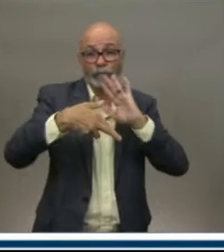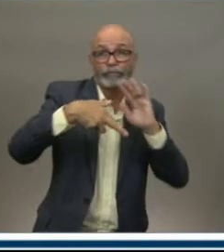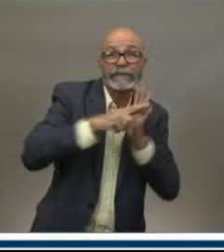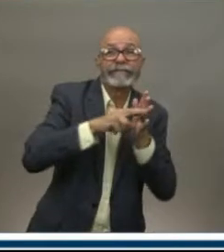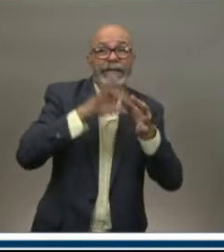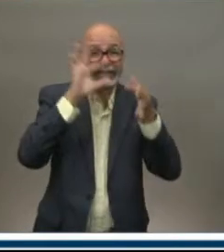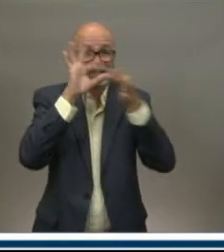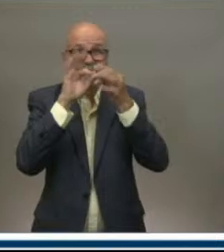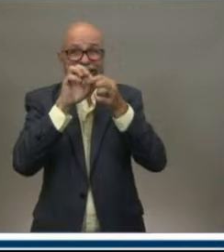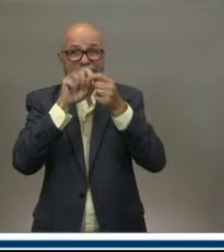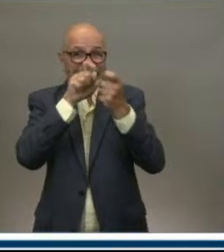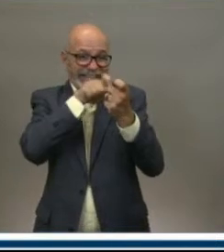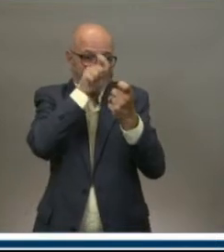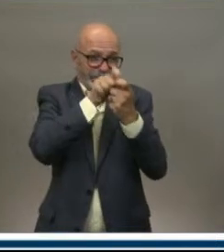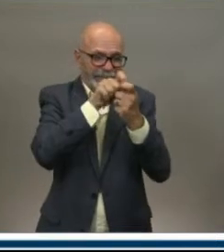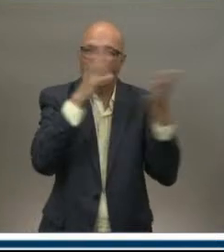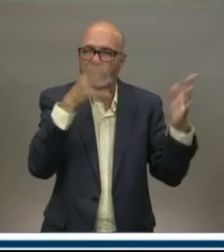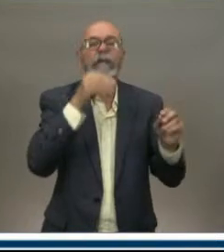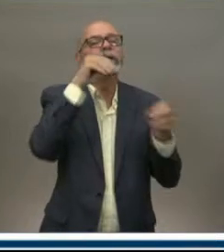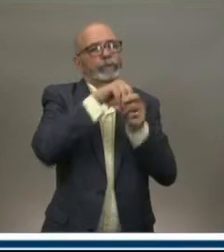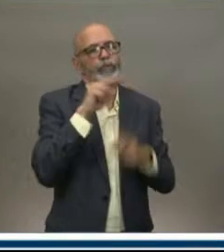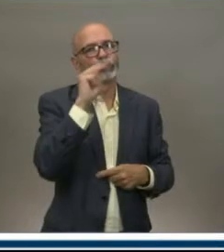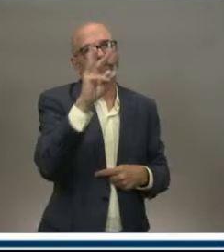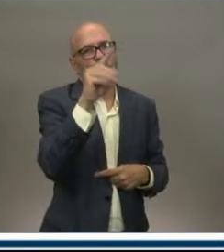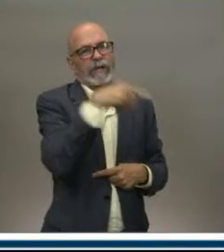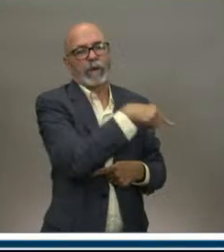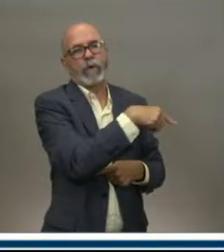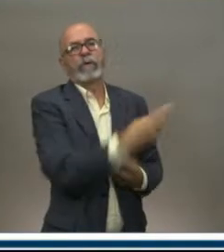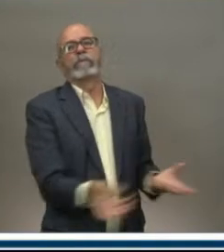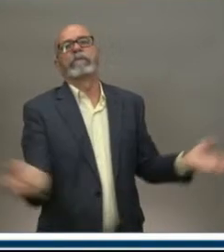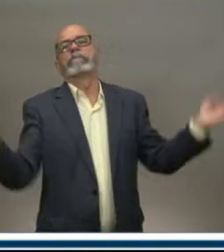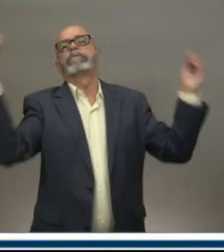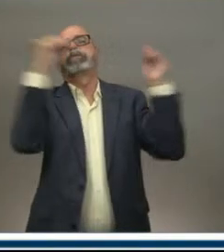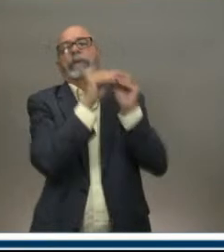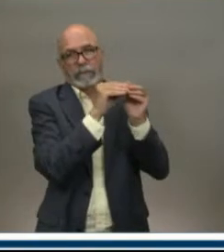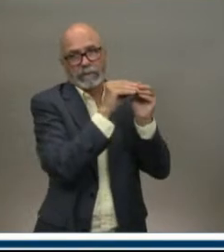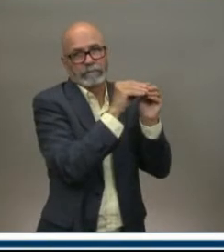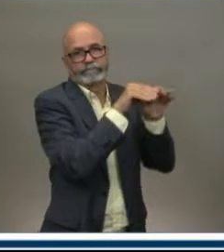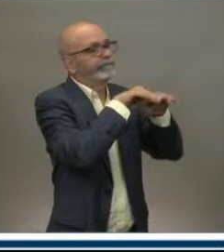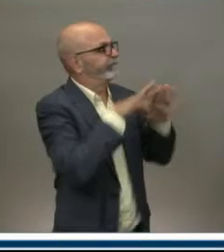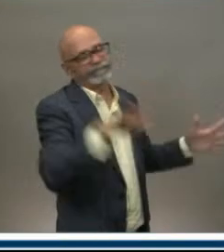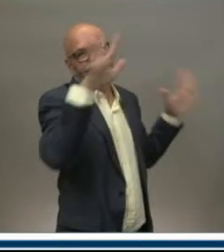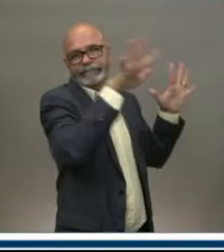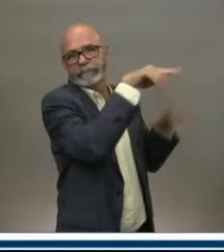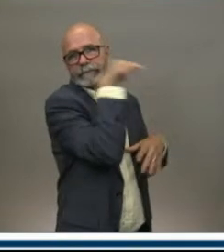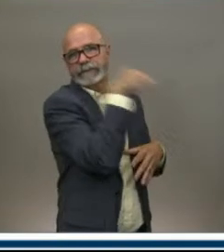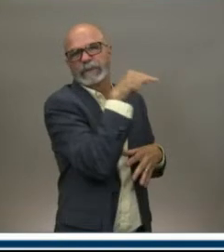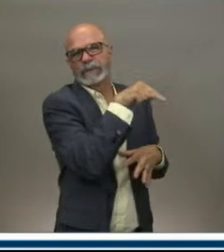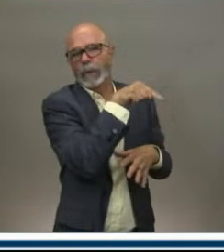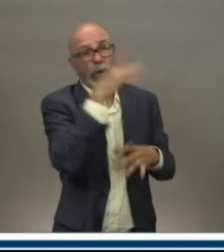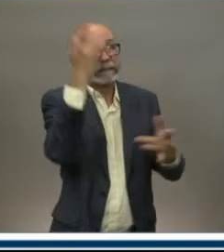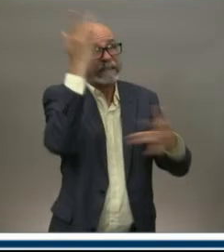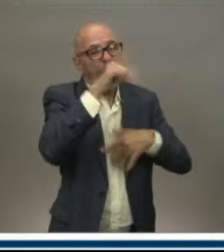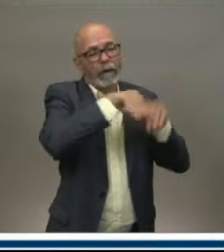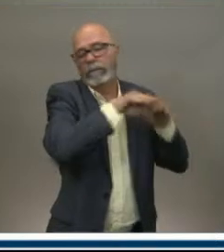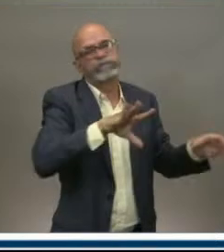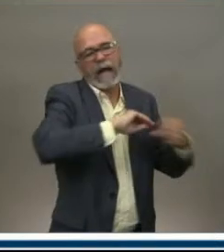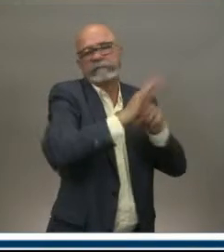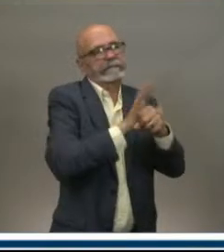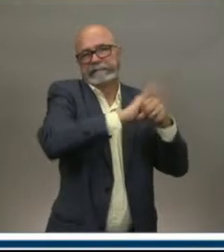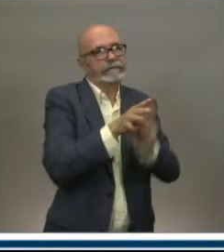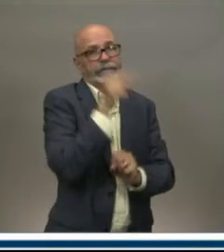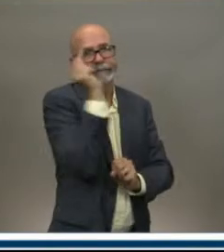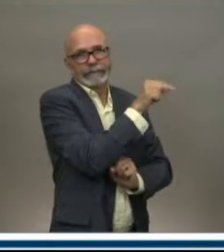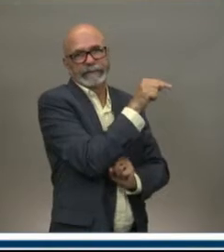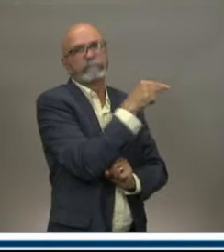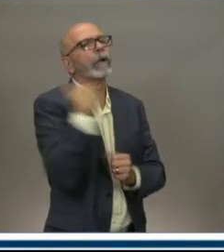the circumstances, because that was by far and away the largest outbreak we had, the reviewers were focused